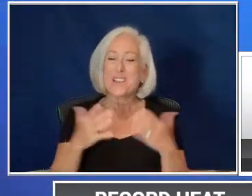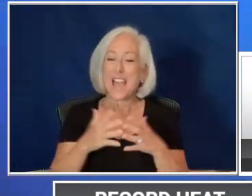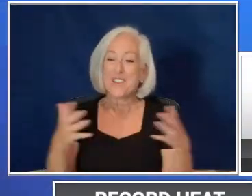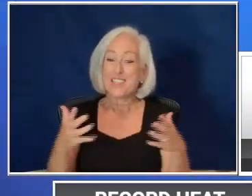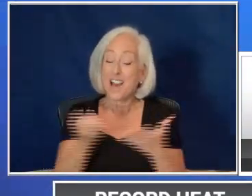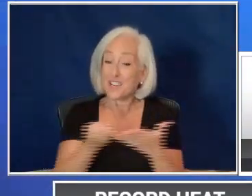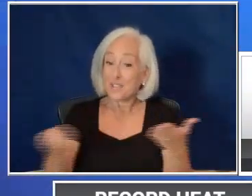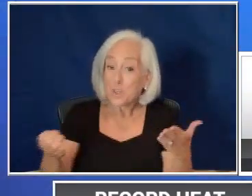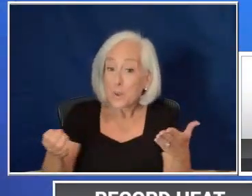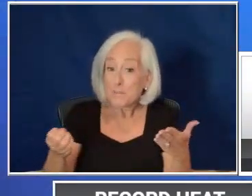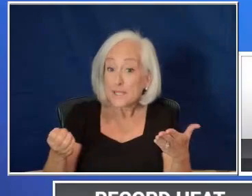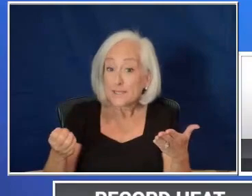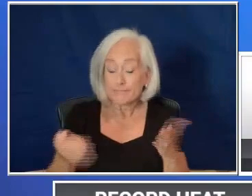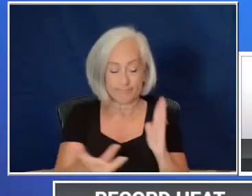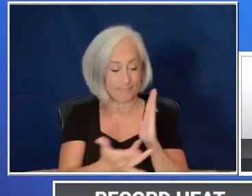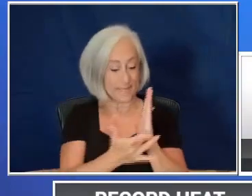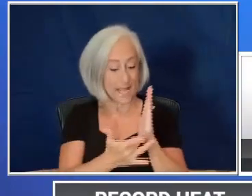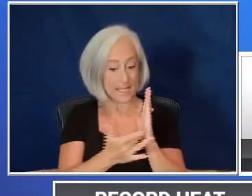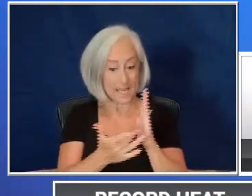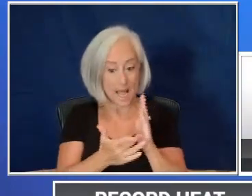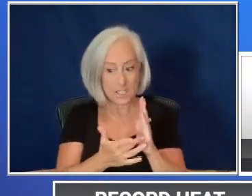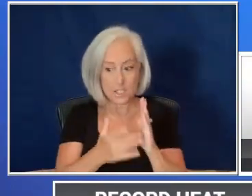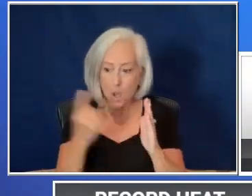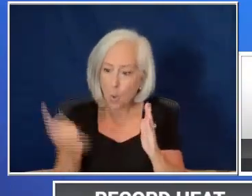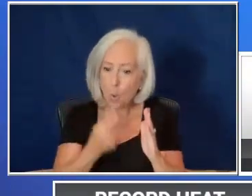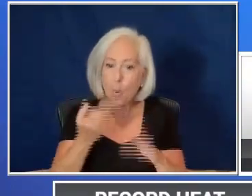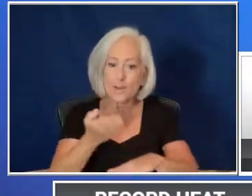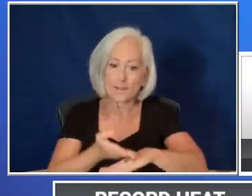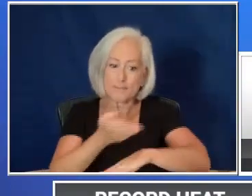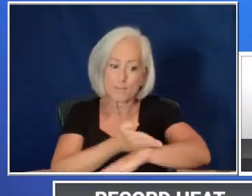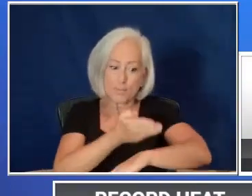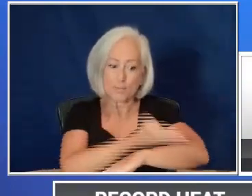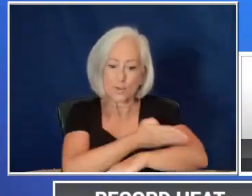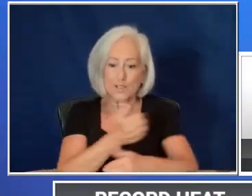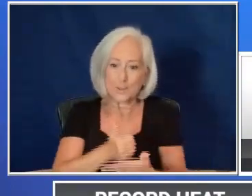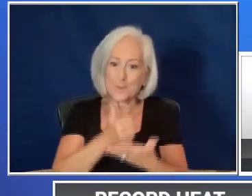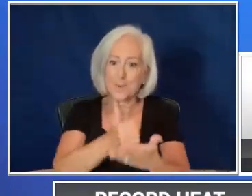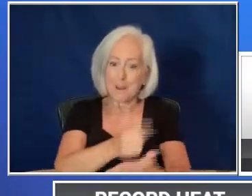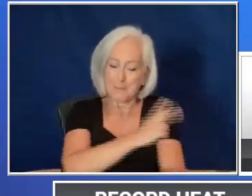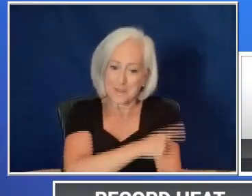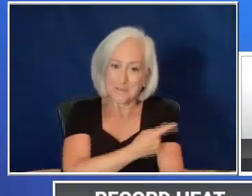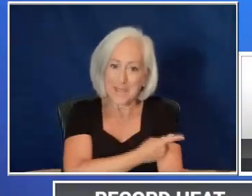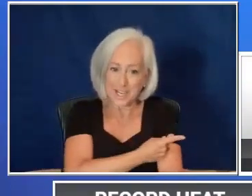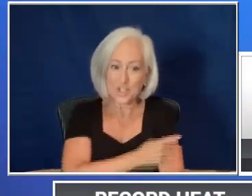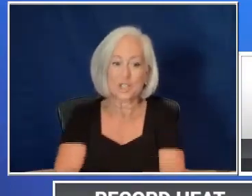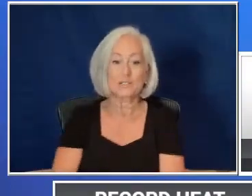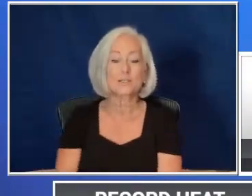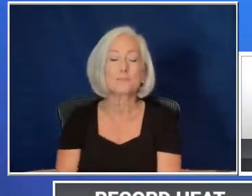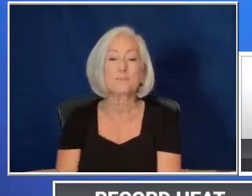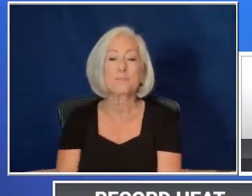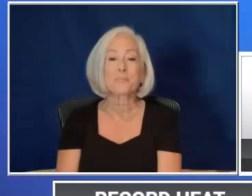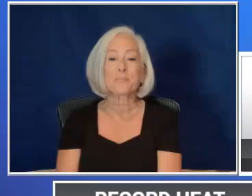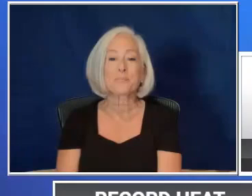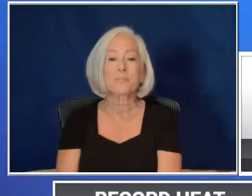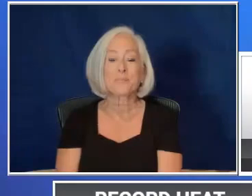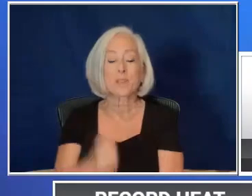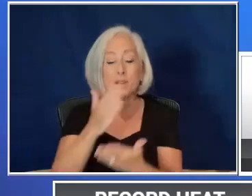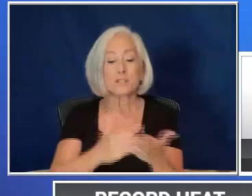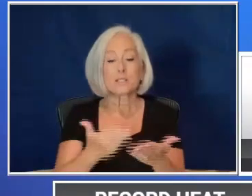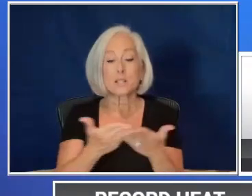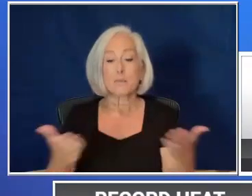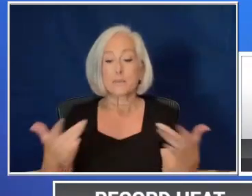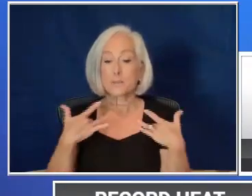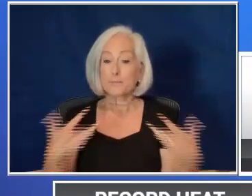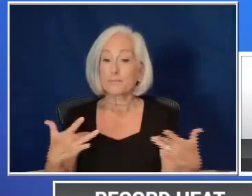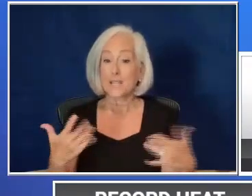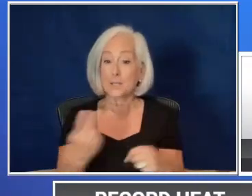is constantly improving our ability to assist patients. So like a couple of pieces that are significant if